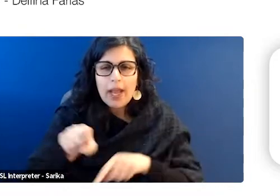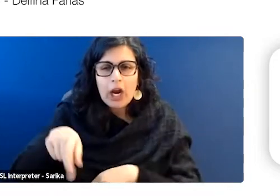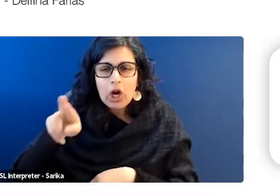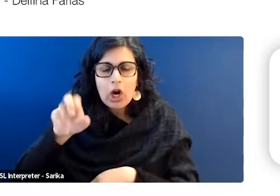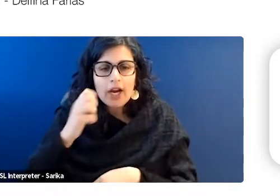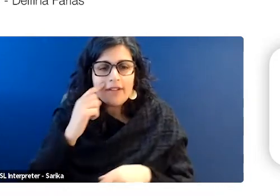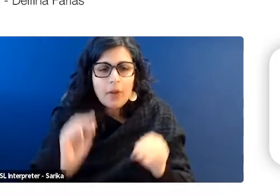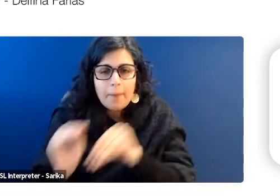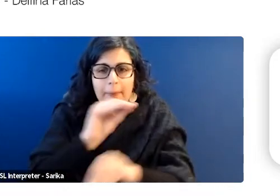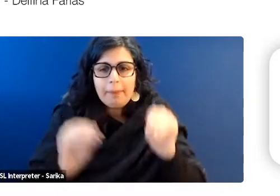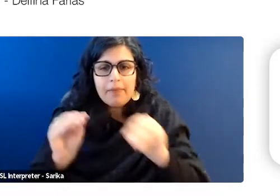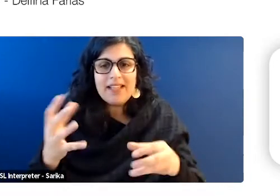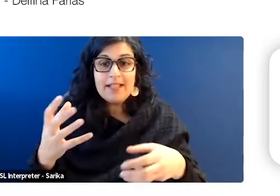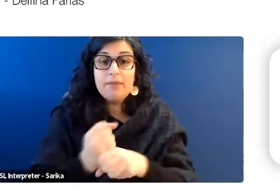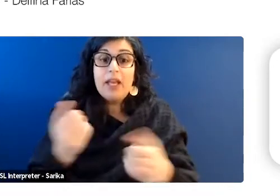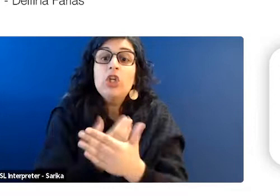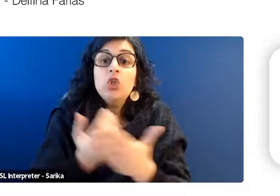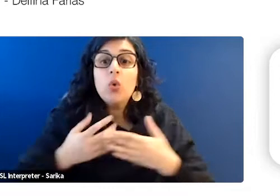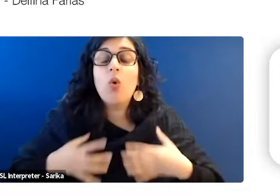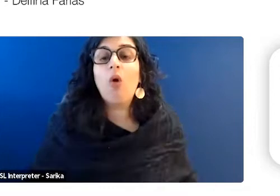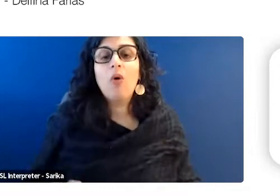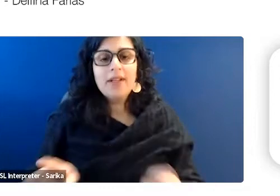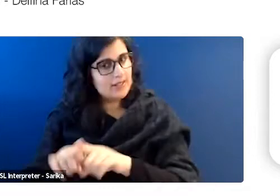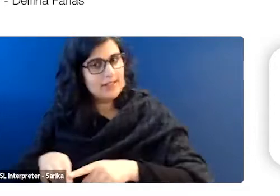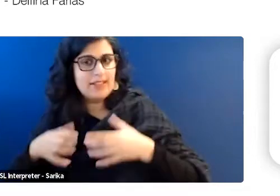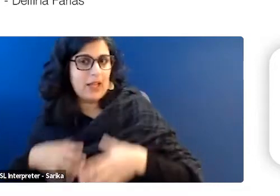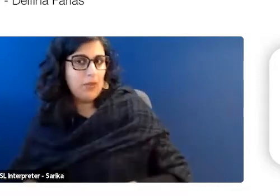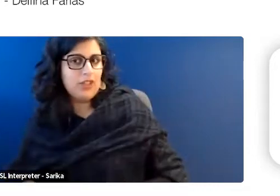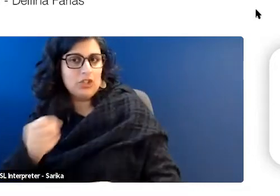The same goes with the shirt. Now, in